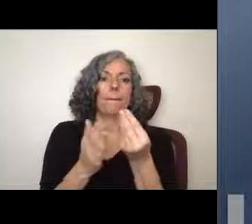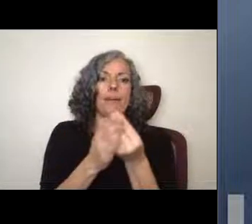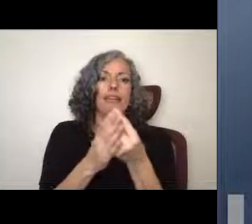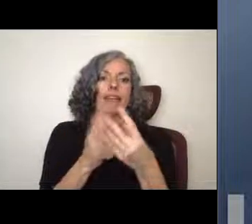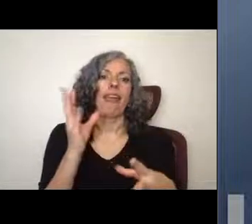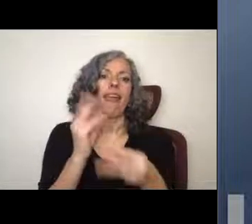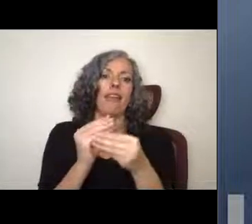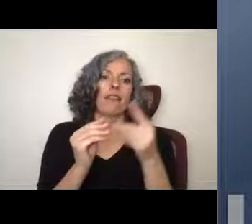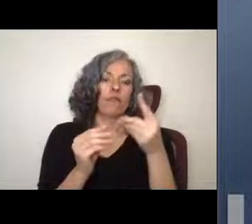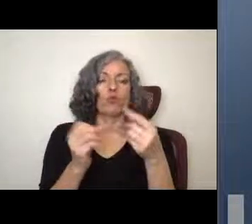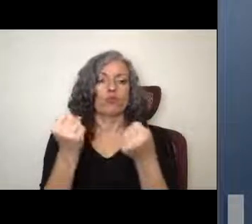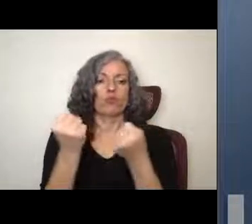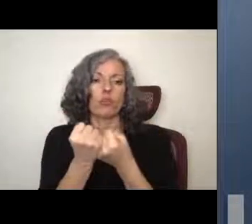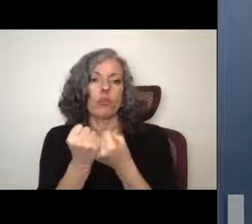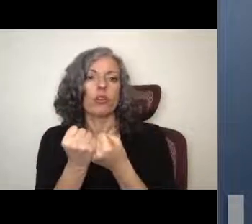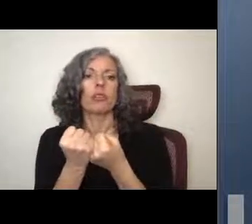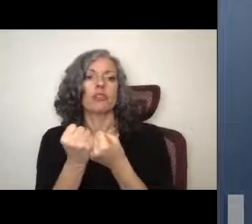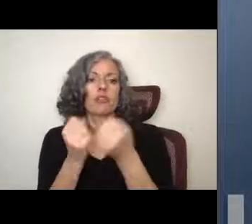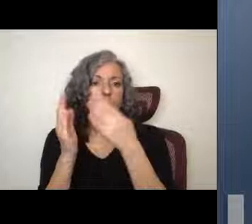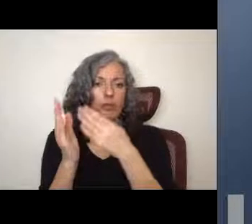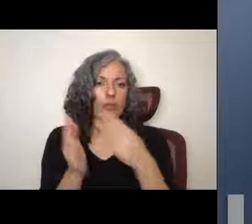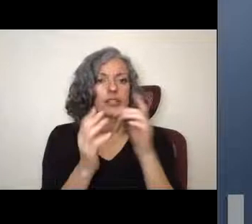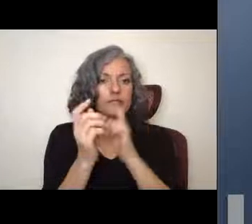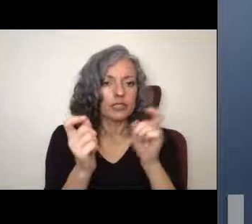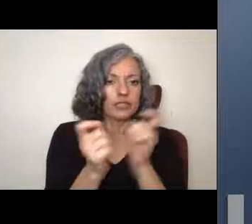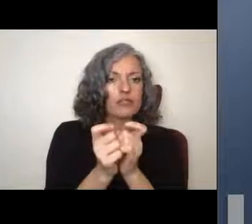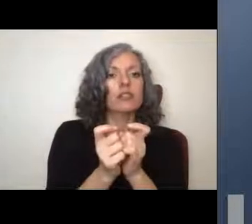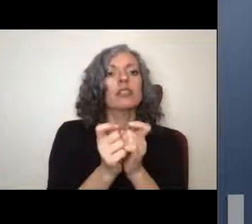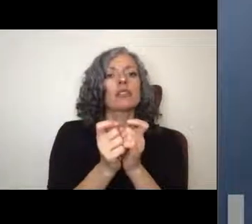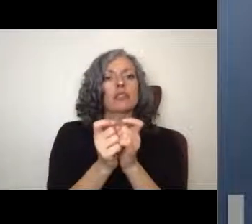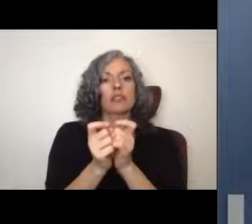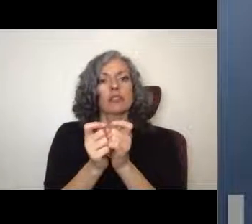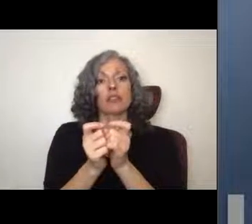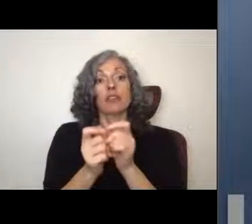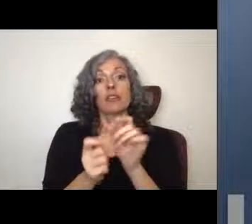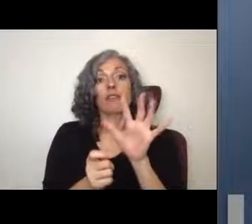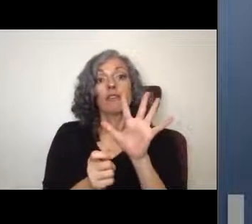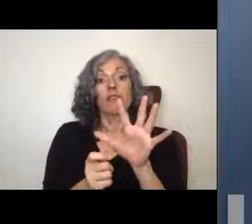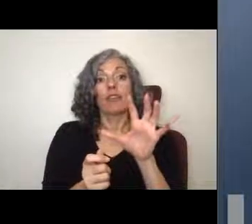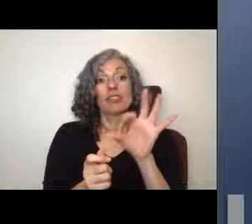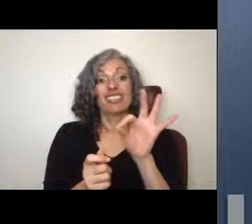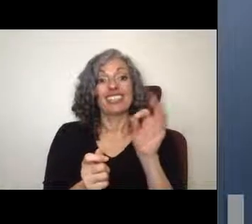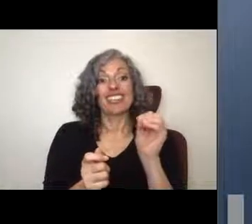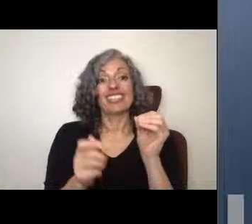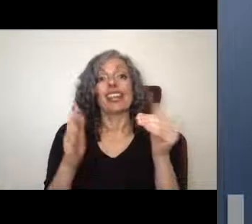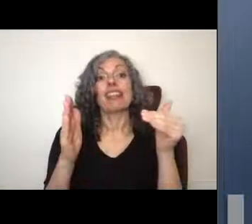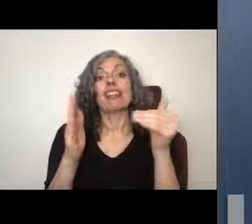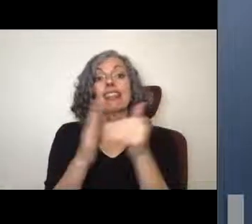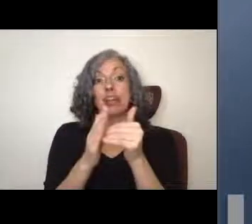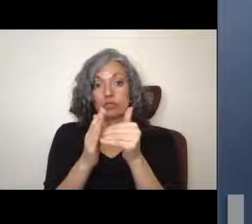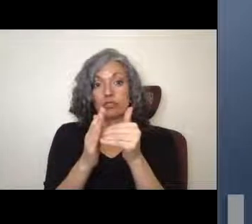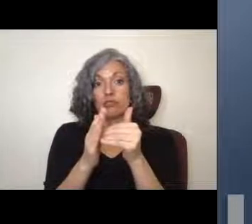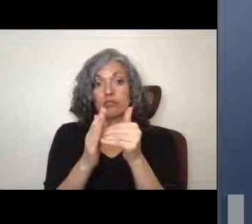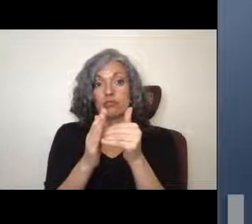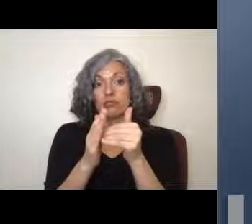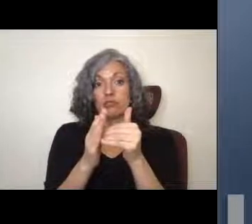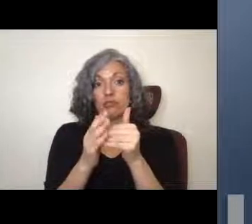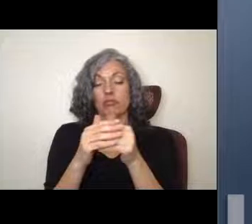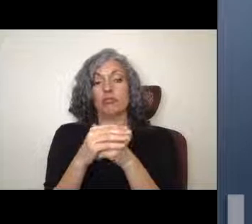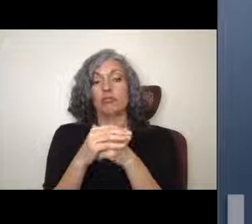pre-construction support for the plan specification and estimate phase in the amount of $590,000. The project realized